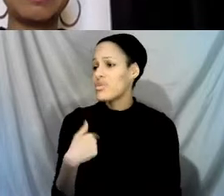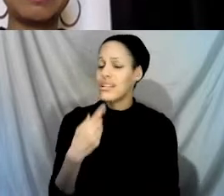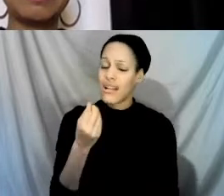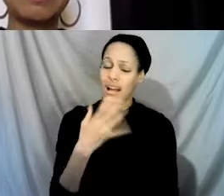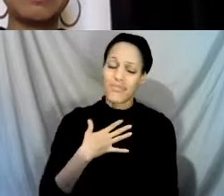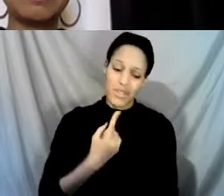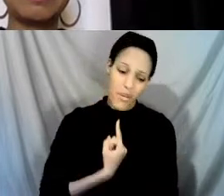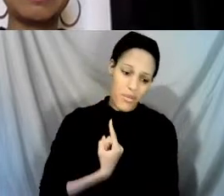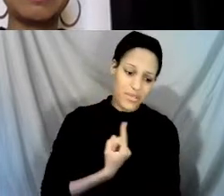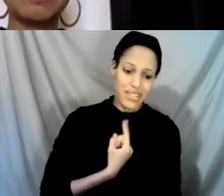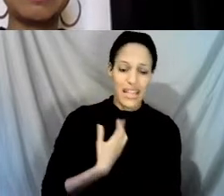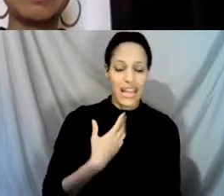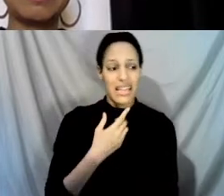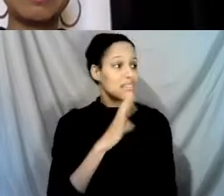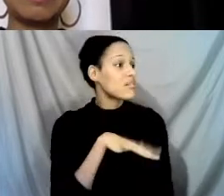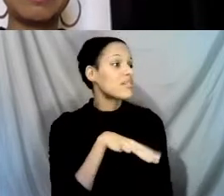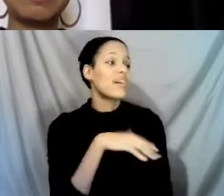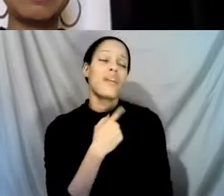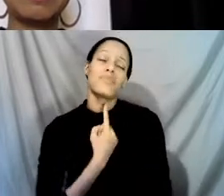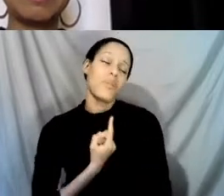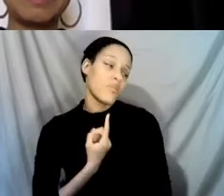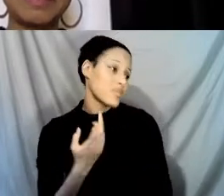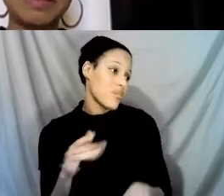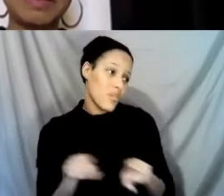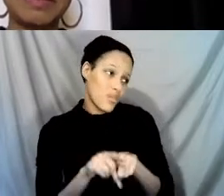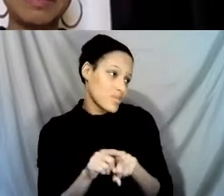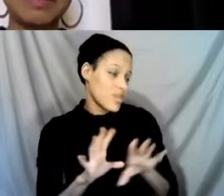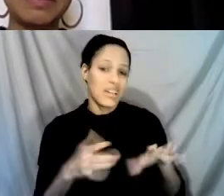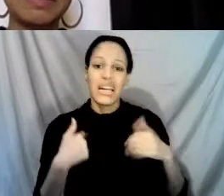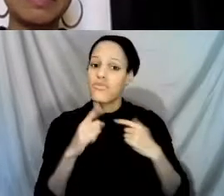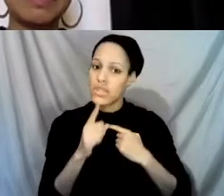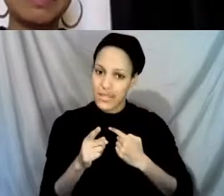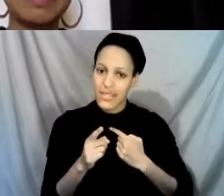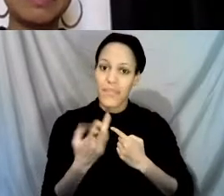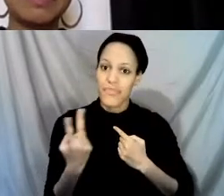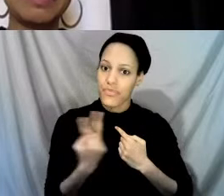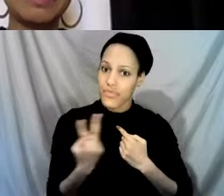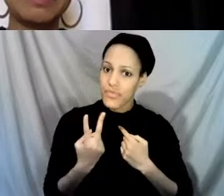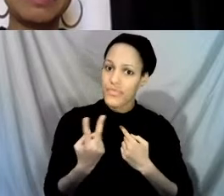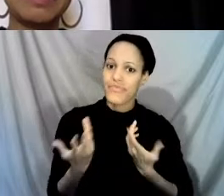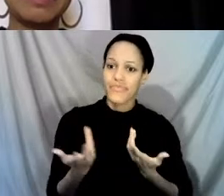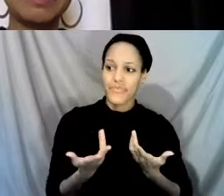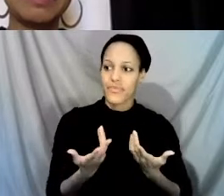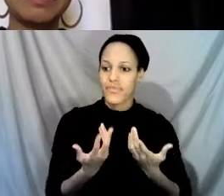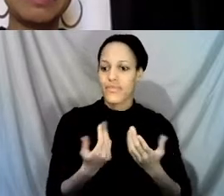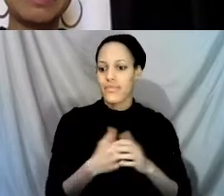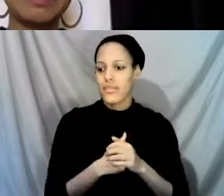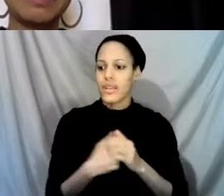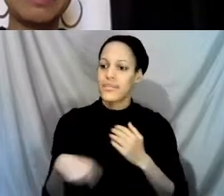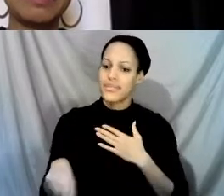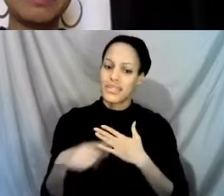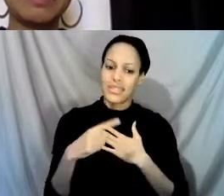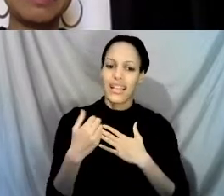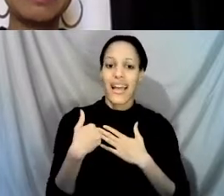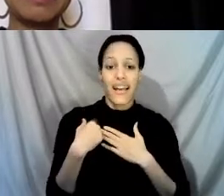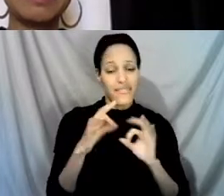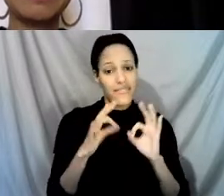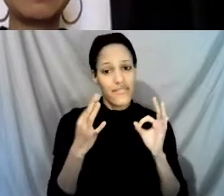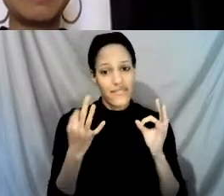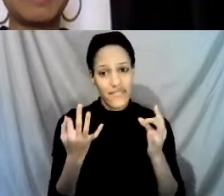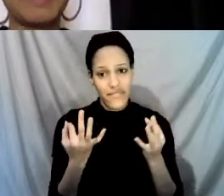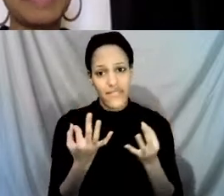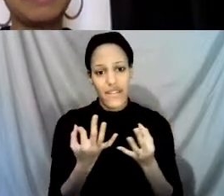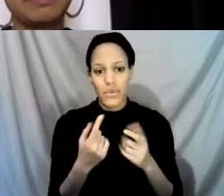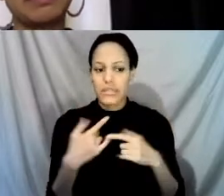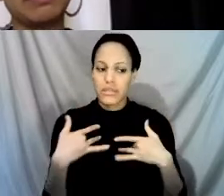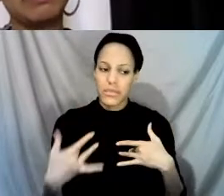he said, "Grandma, I'm lonely too." Mm-hmm. And it's because we have family, we have rituals